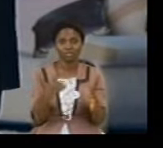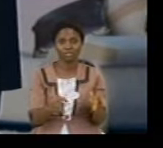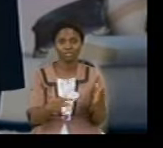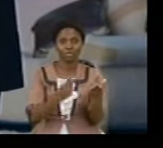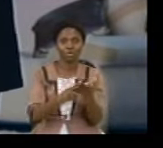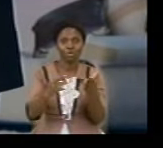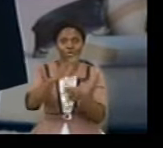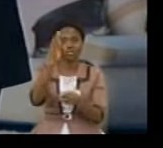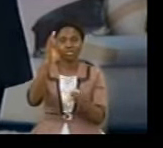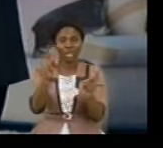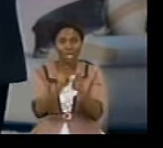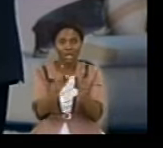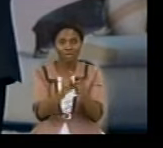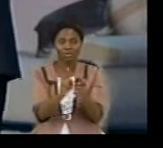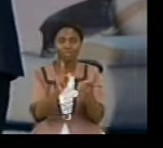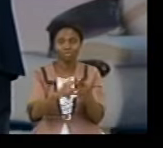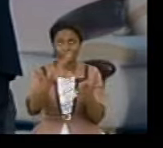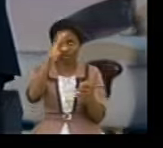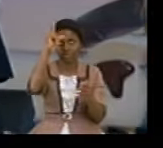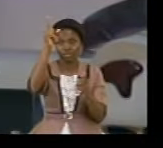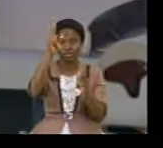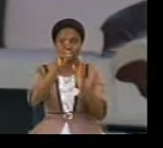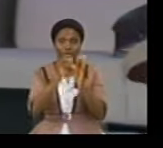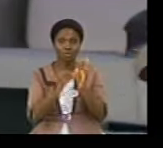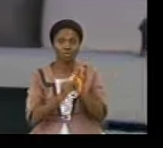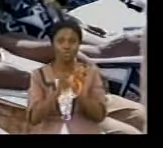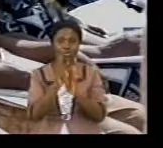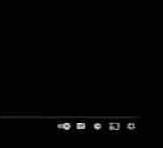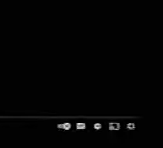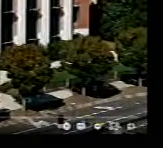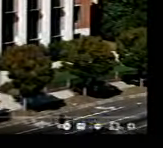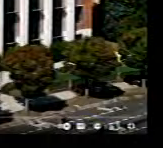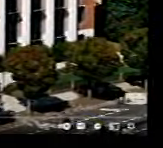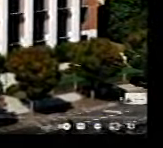his own will. That God is still alive today.